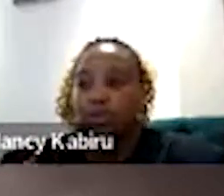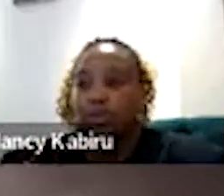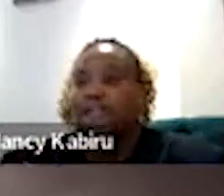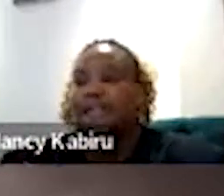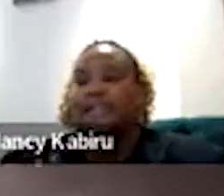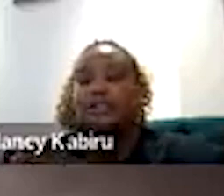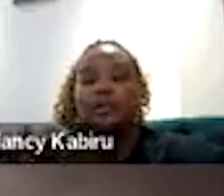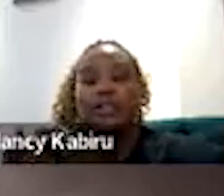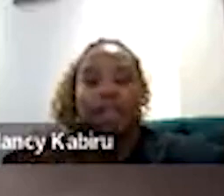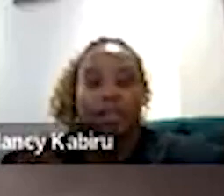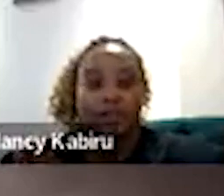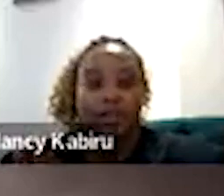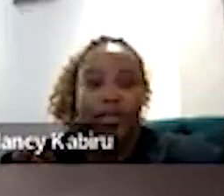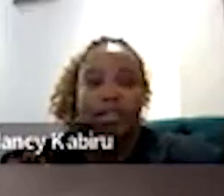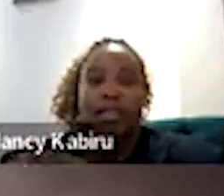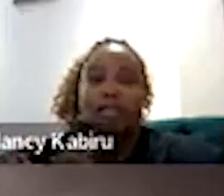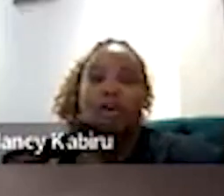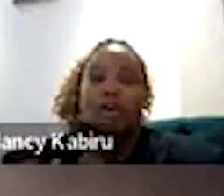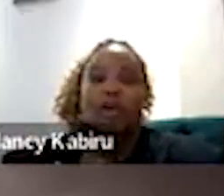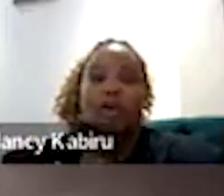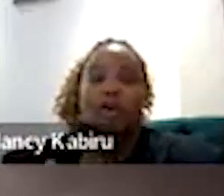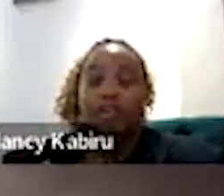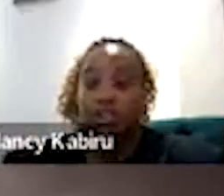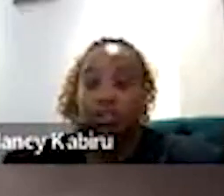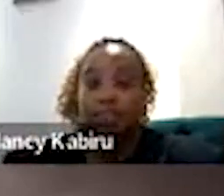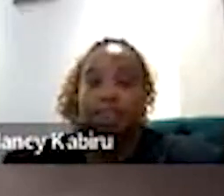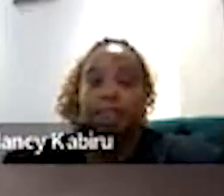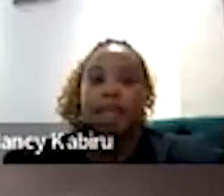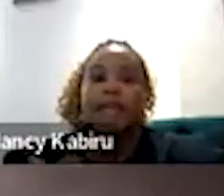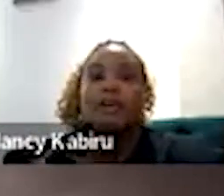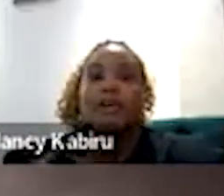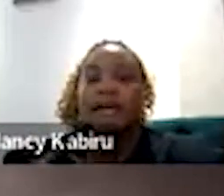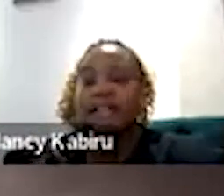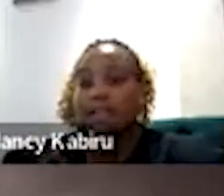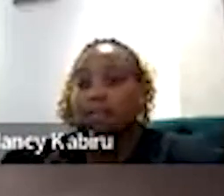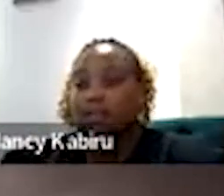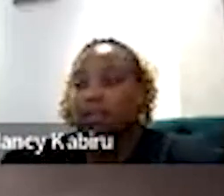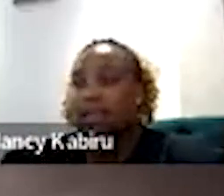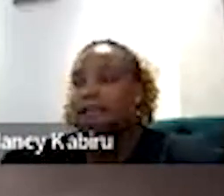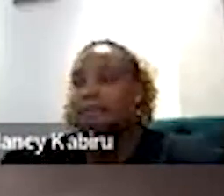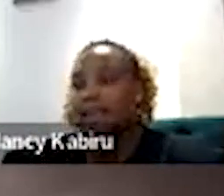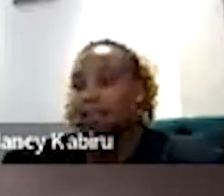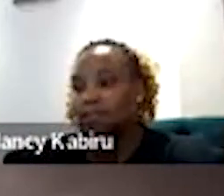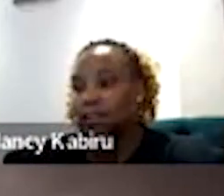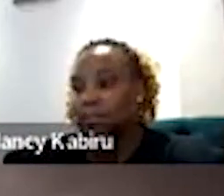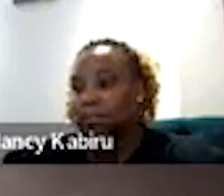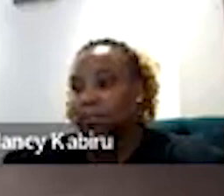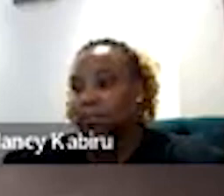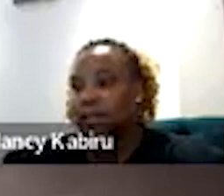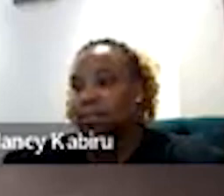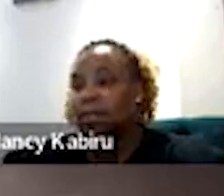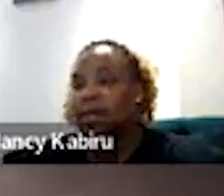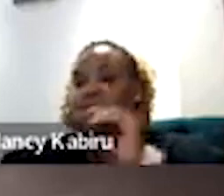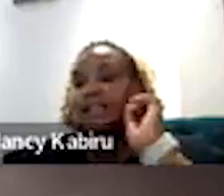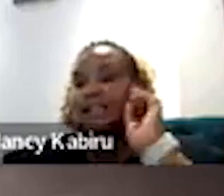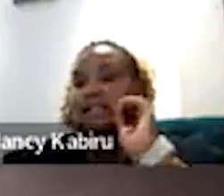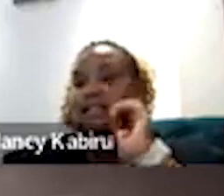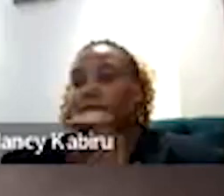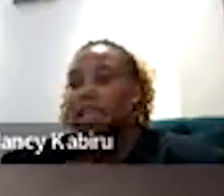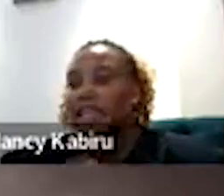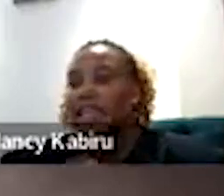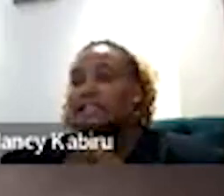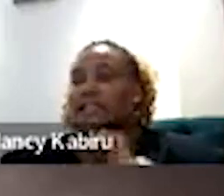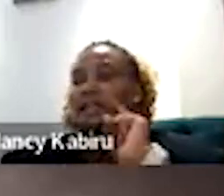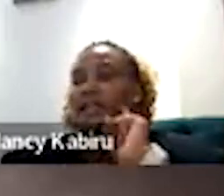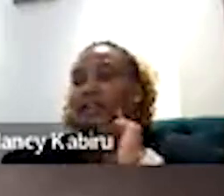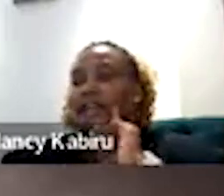it will do is that it will influence your cognition, your perception, and behavior, okay? That